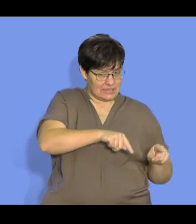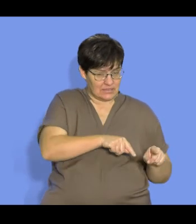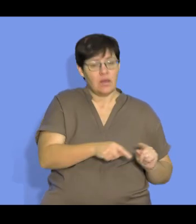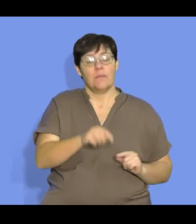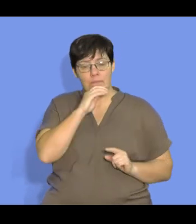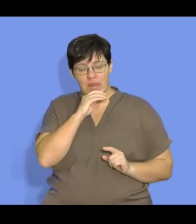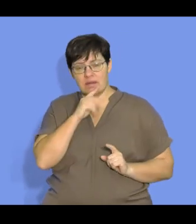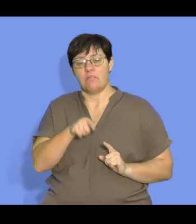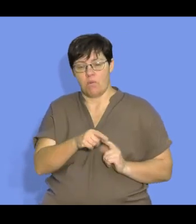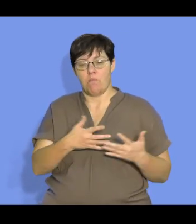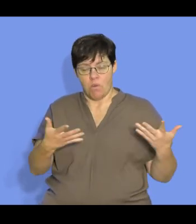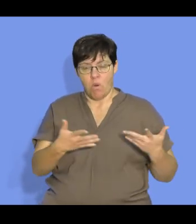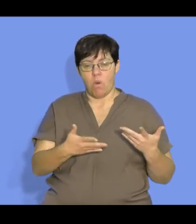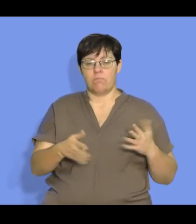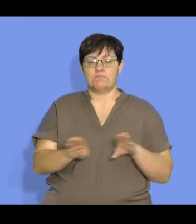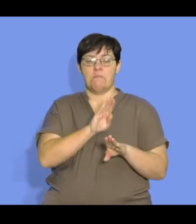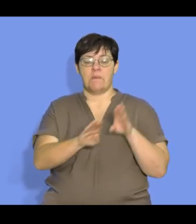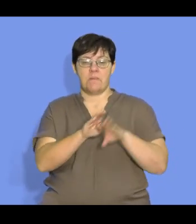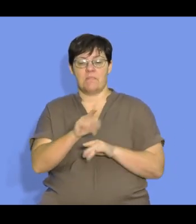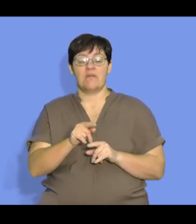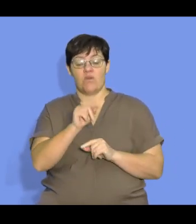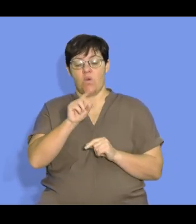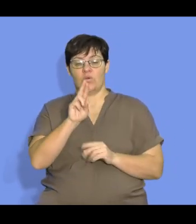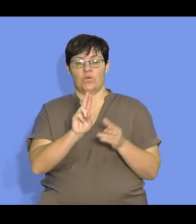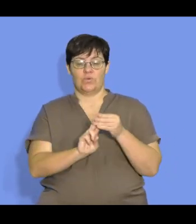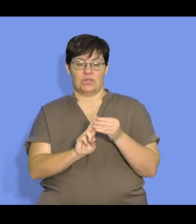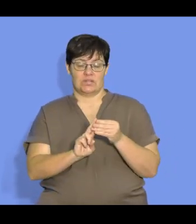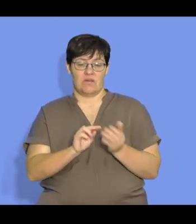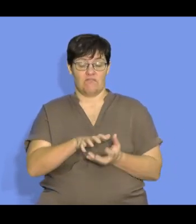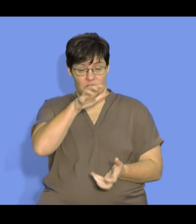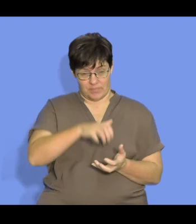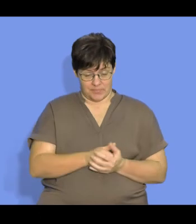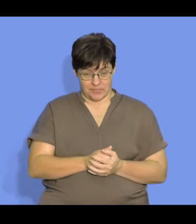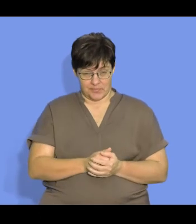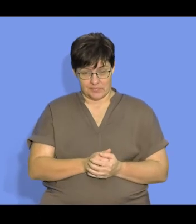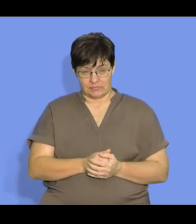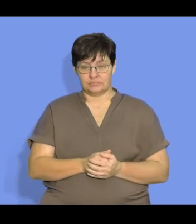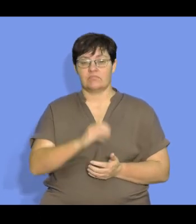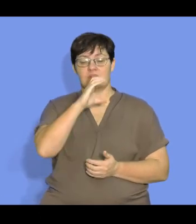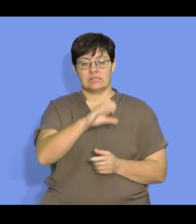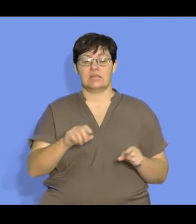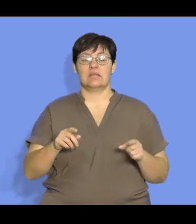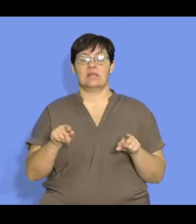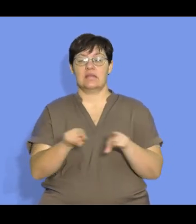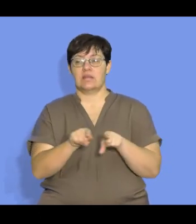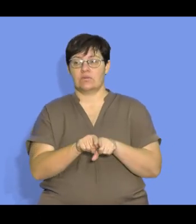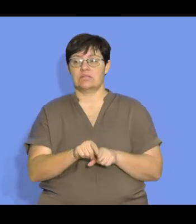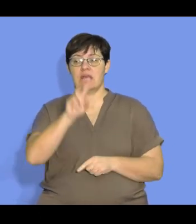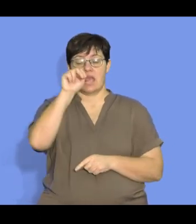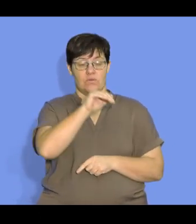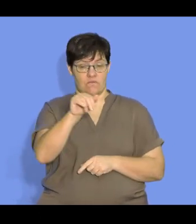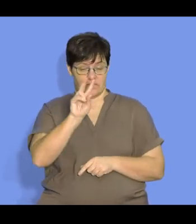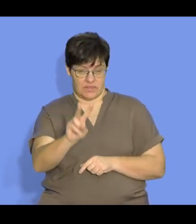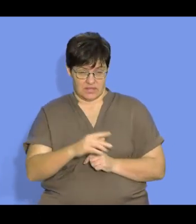reactant particles per unit volume. In other words, C is equal to N over V. We